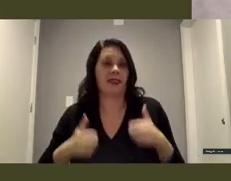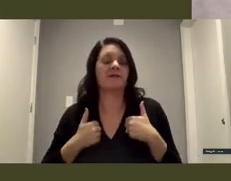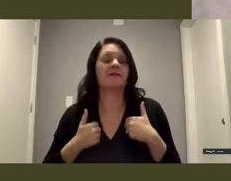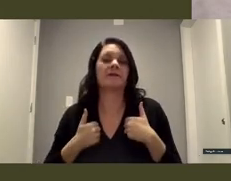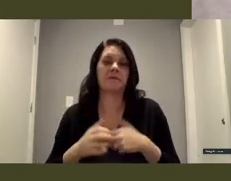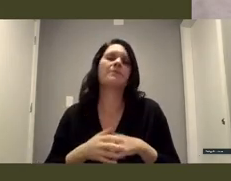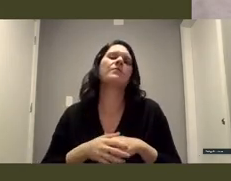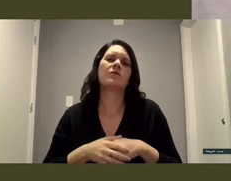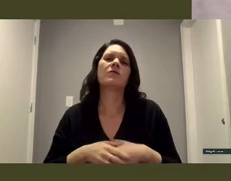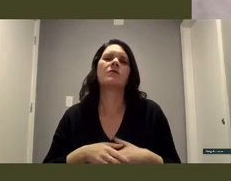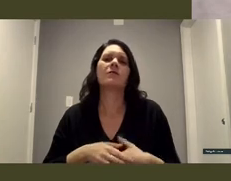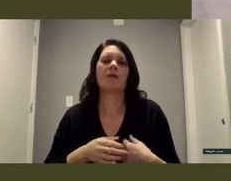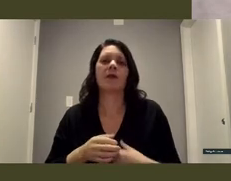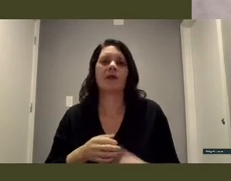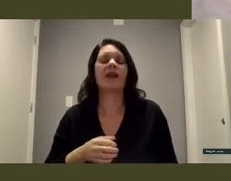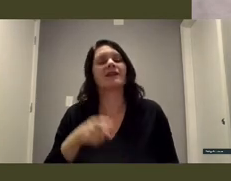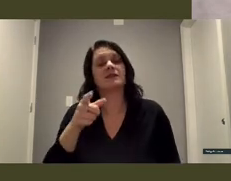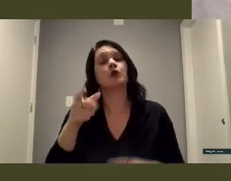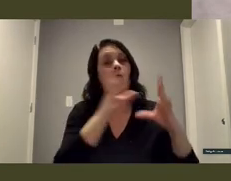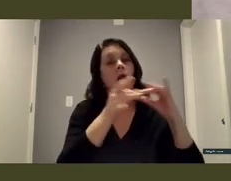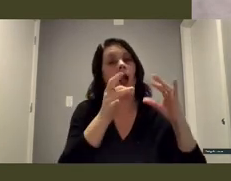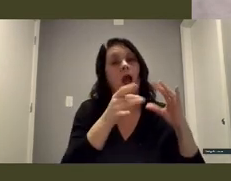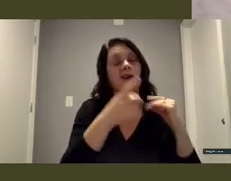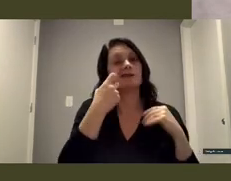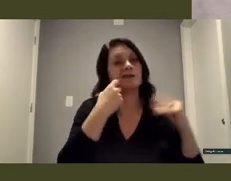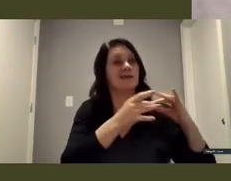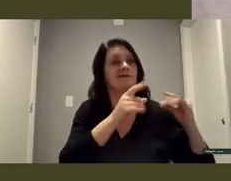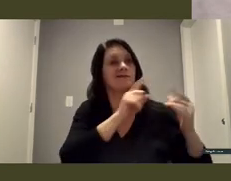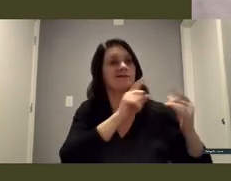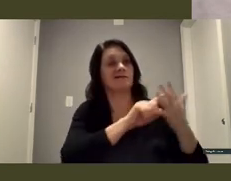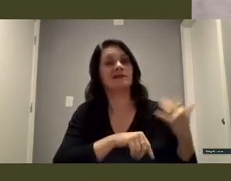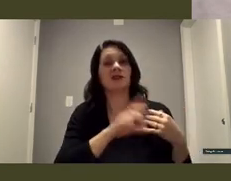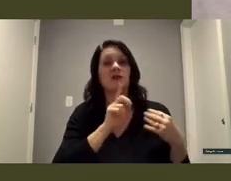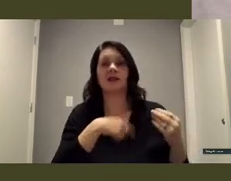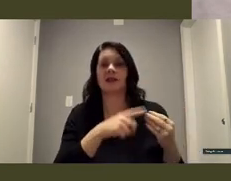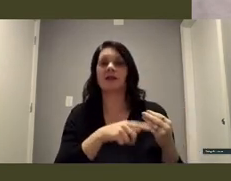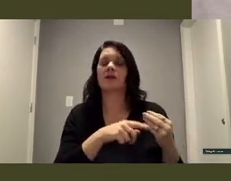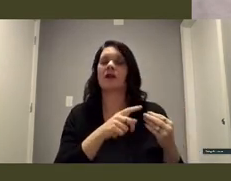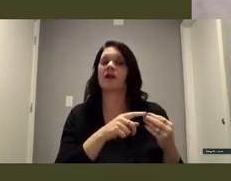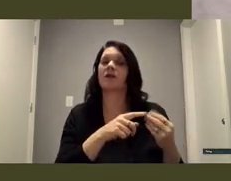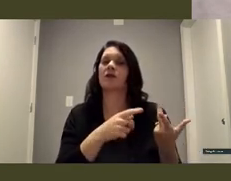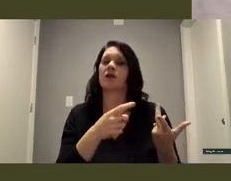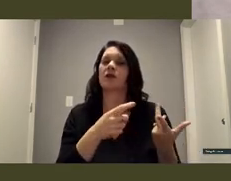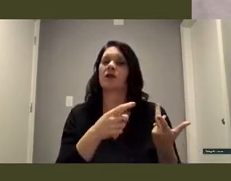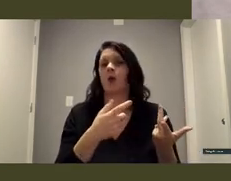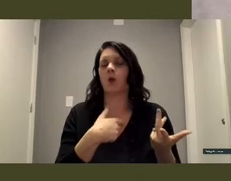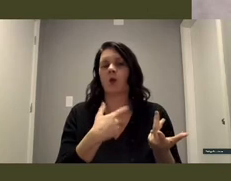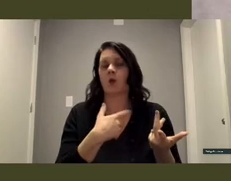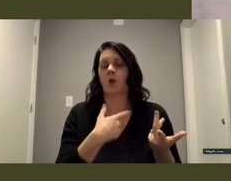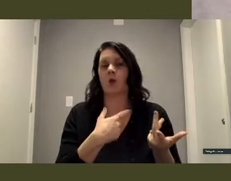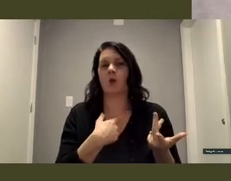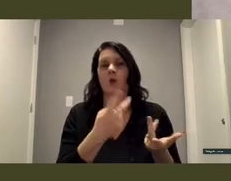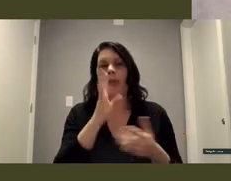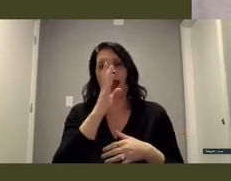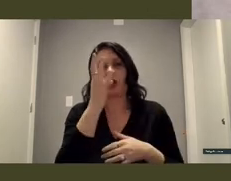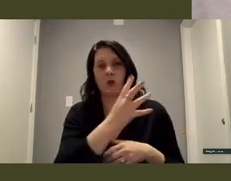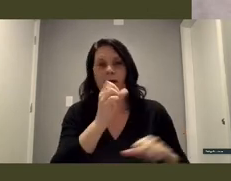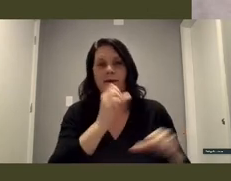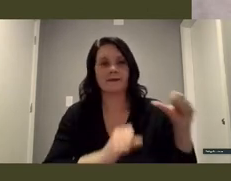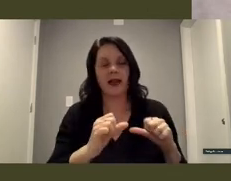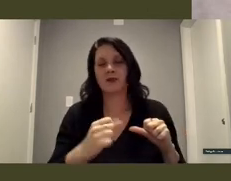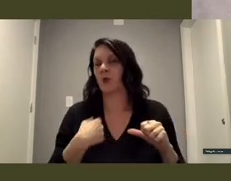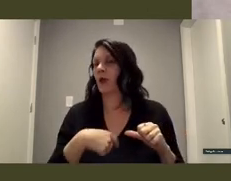just heard, say that we are failing to listen to the science. We're not acting quick enough, as the scientists tell